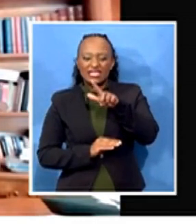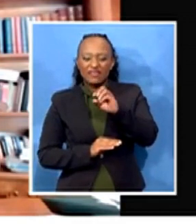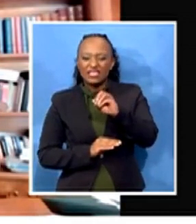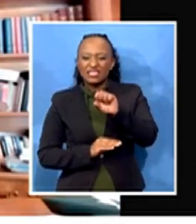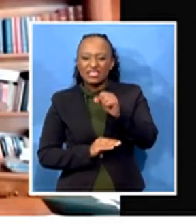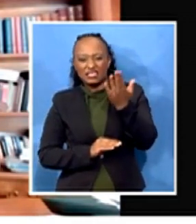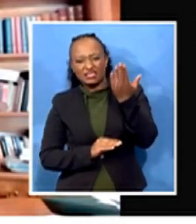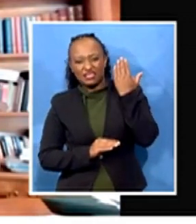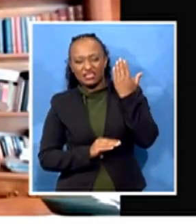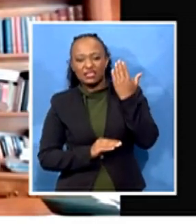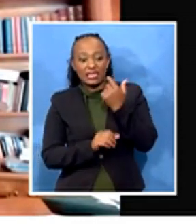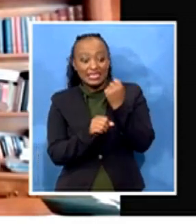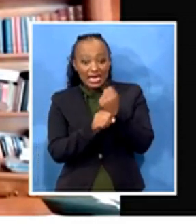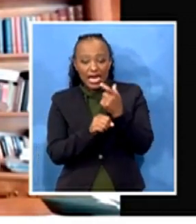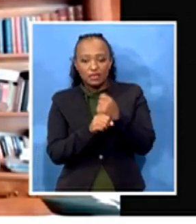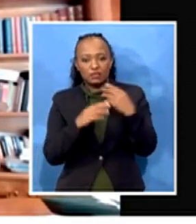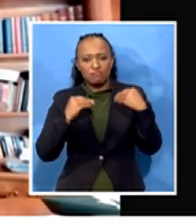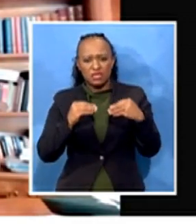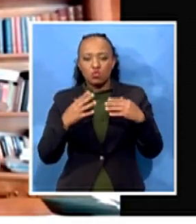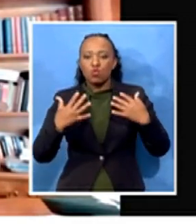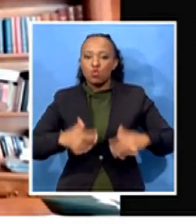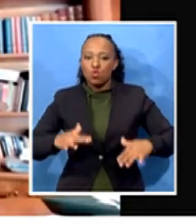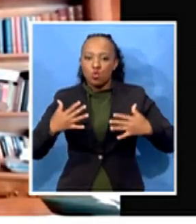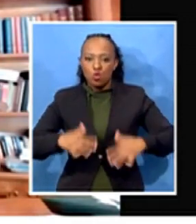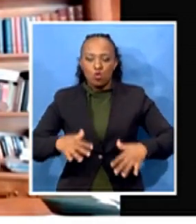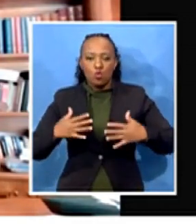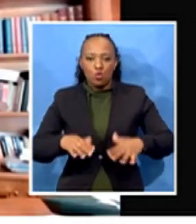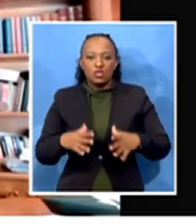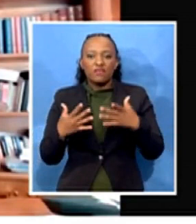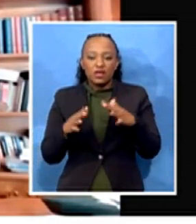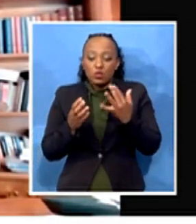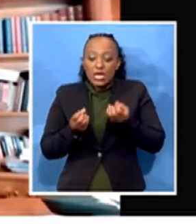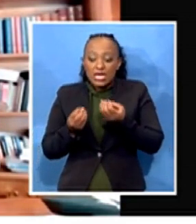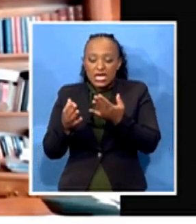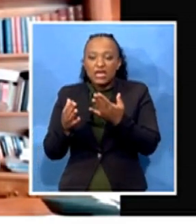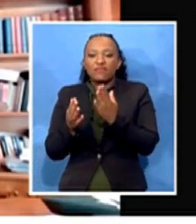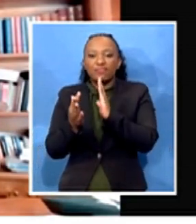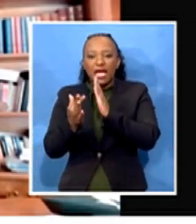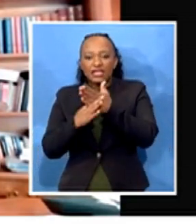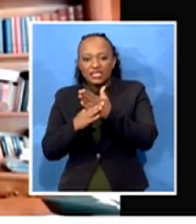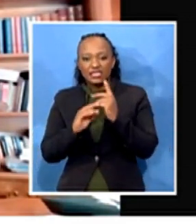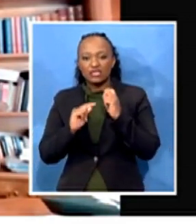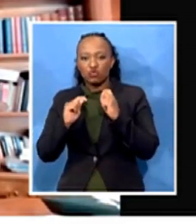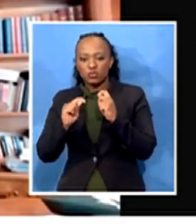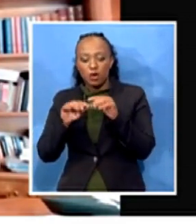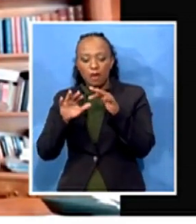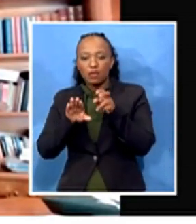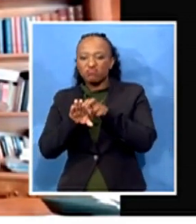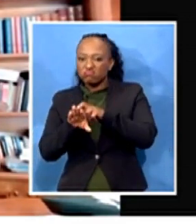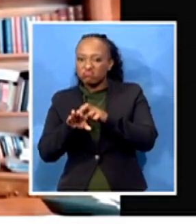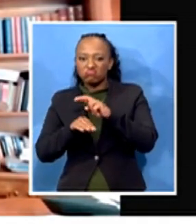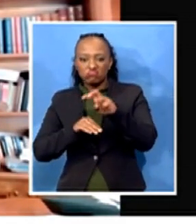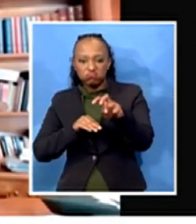by providing an accessible means of public transit in nearly every corner of the